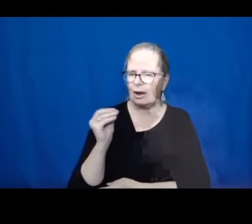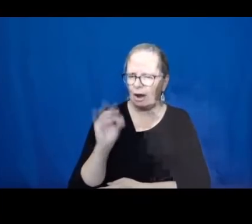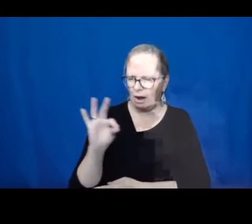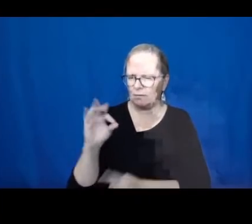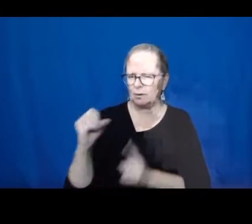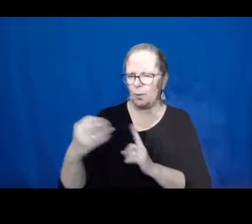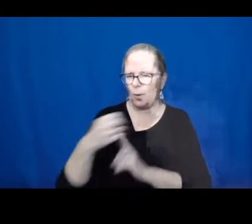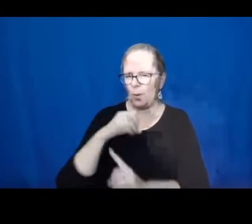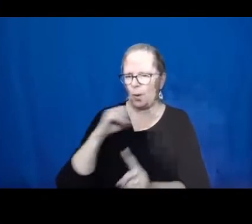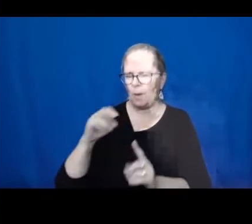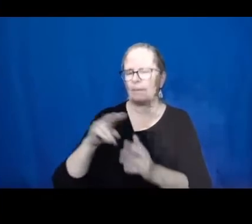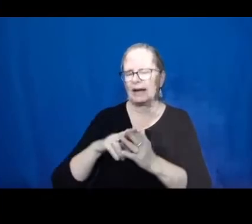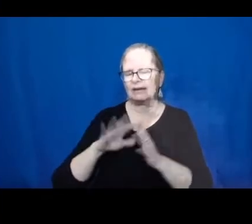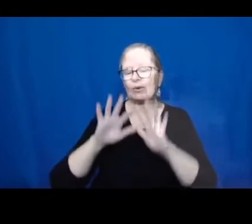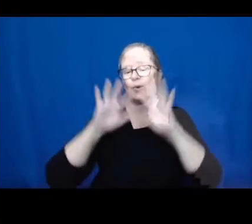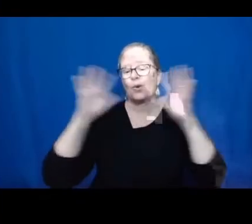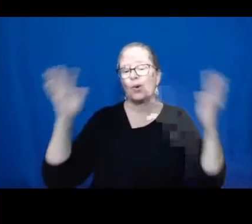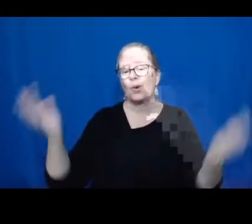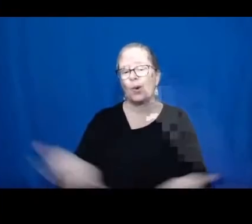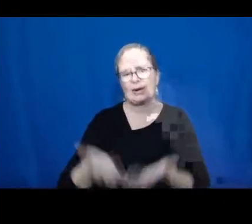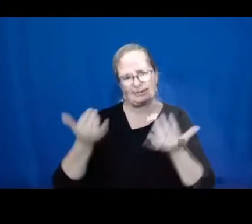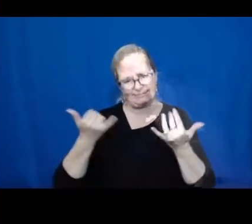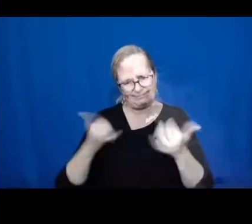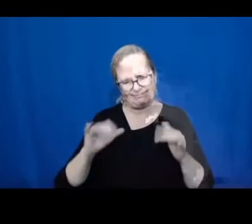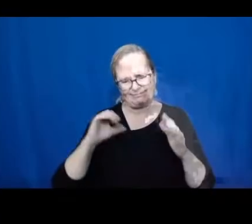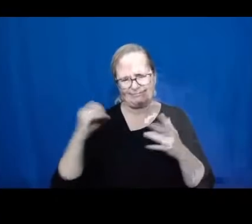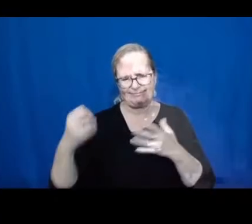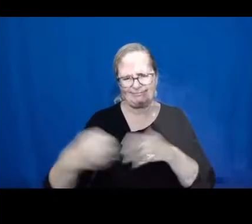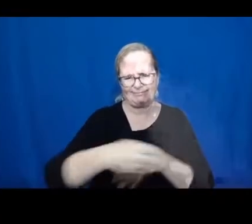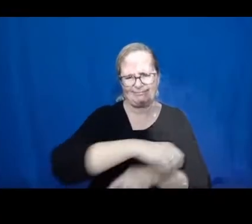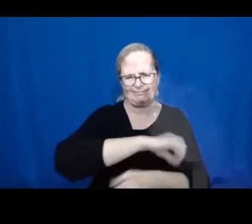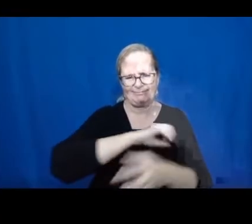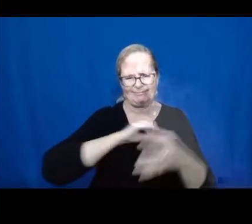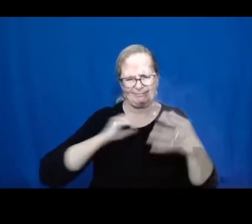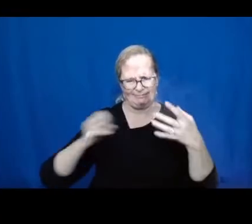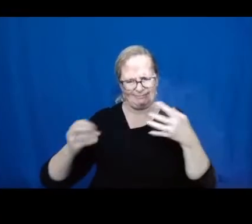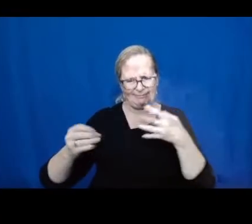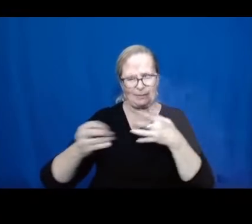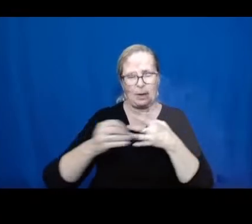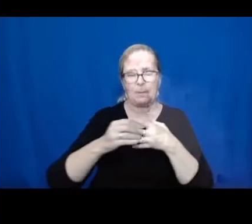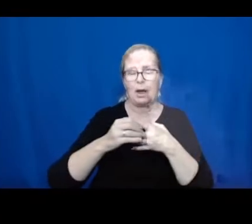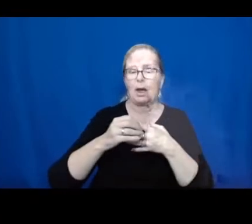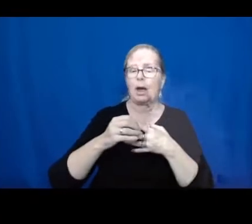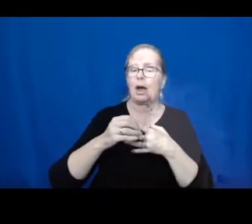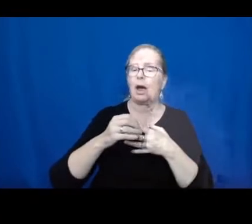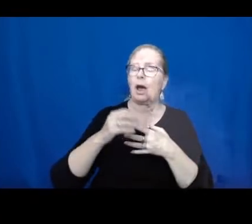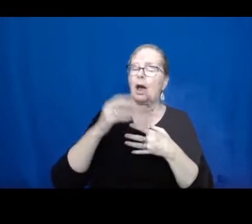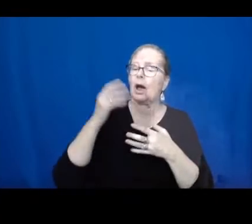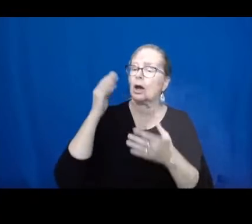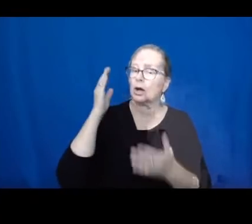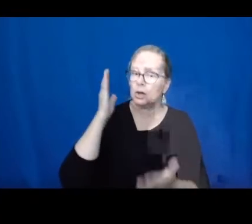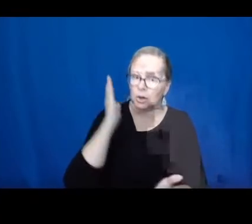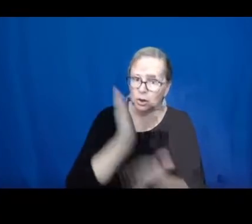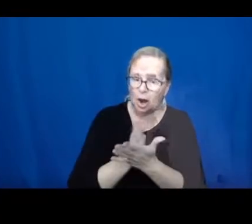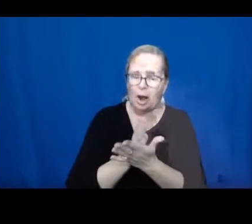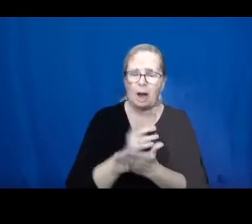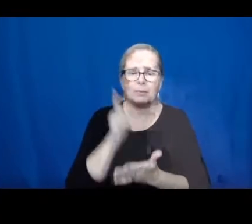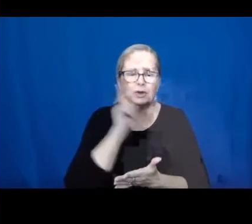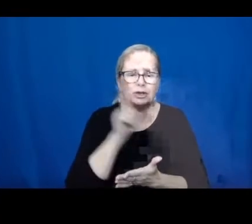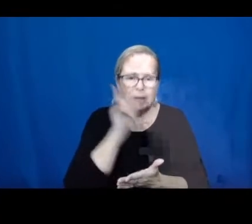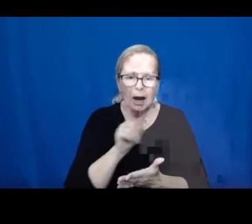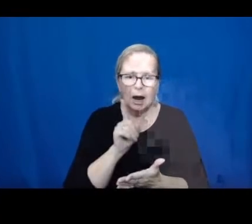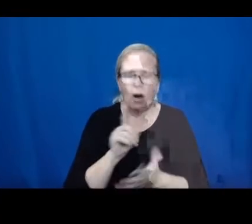pretending we're not going to do this stuff, because bad news, once you've already started a wave, you're behind.